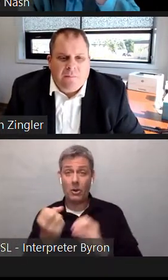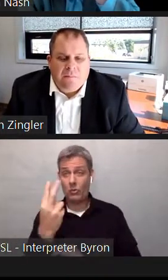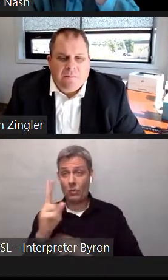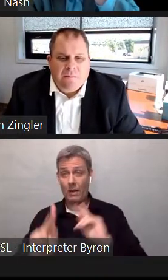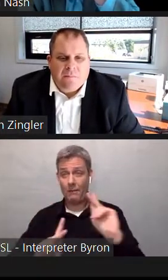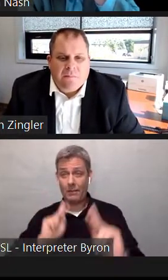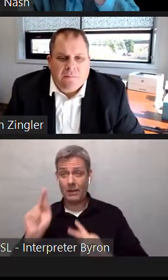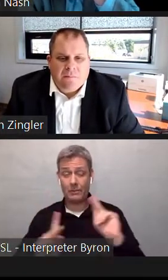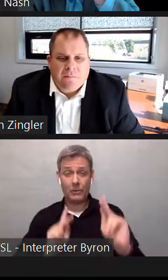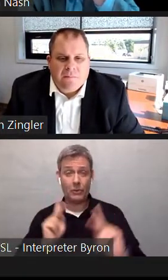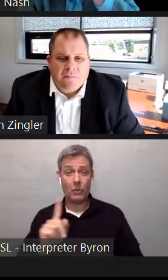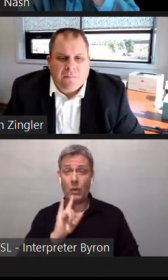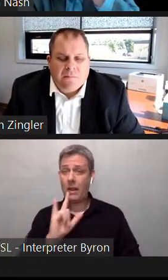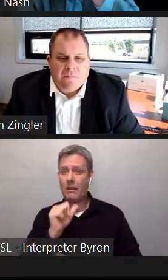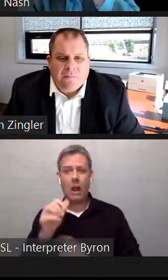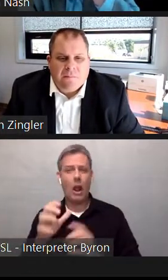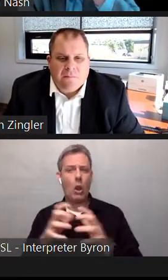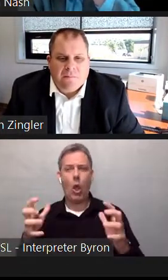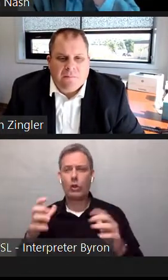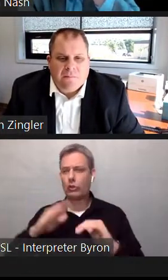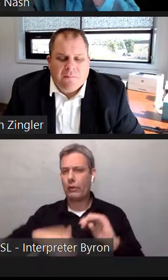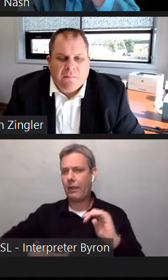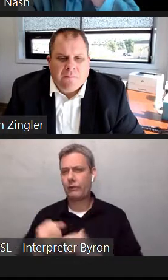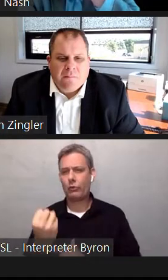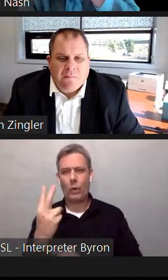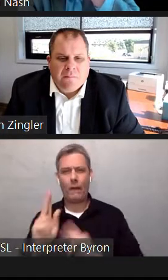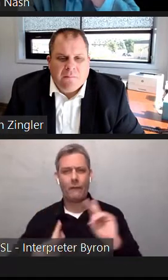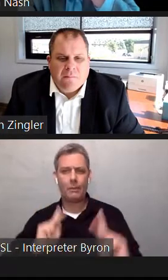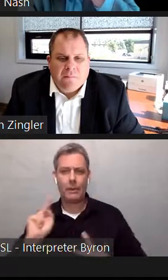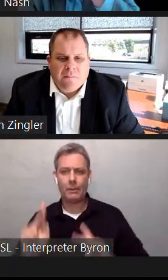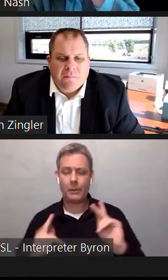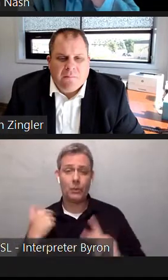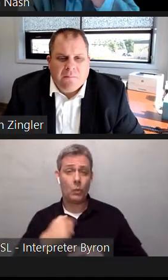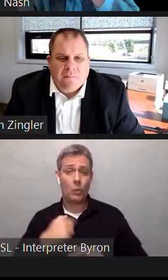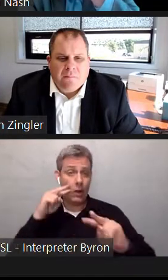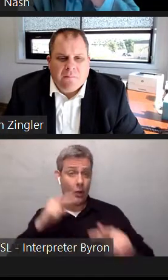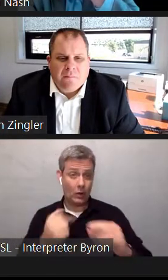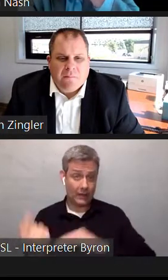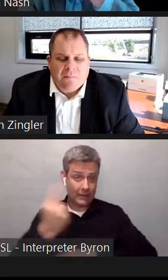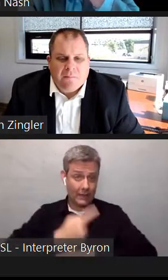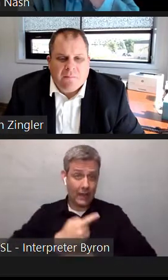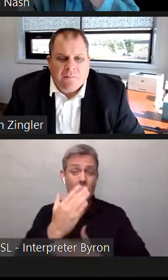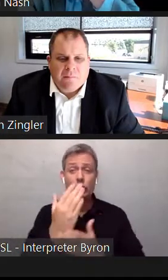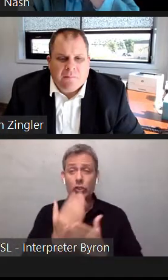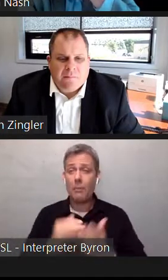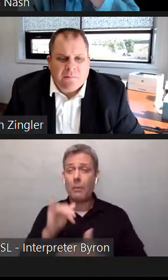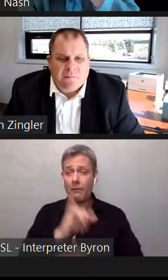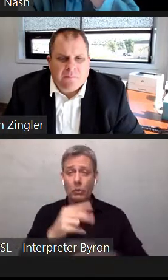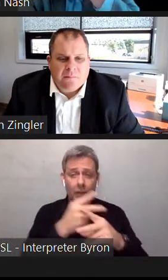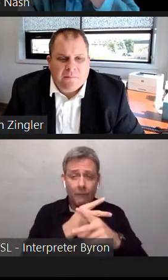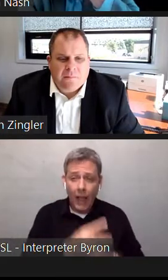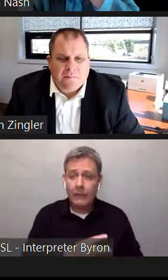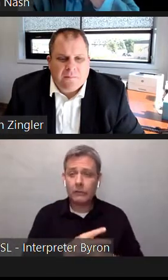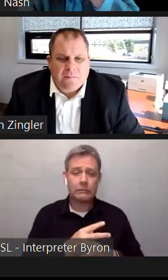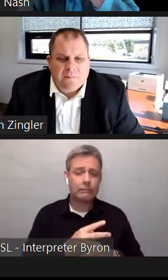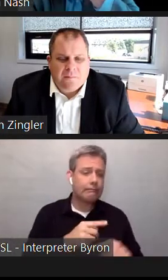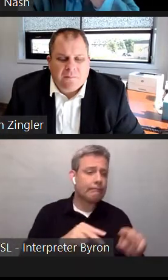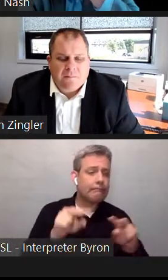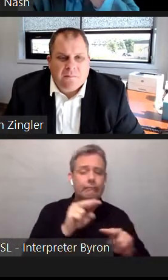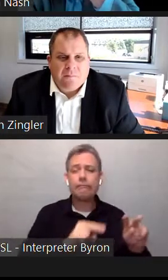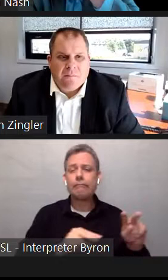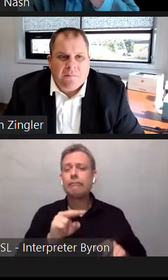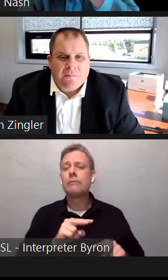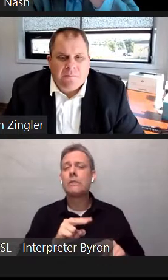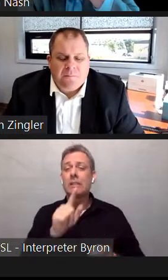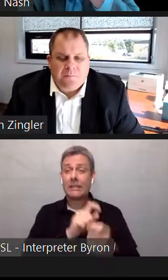it was not larger than 12 people. And that we take a look today at some of the factors and outcomes. And specifically,